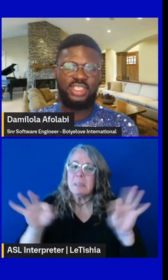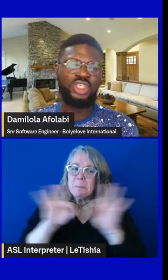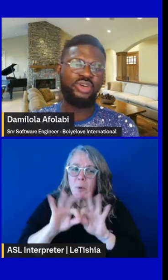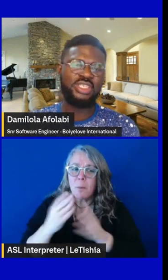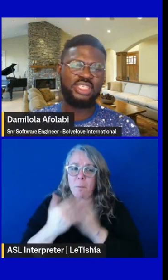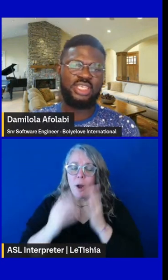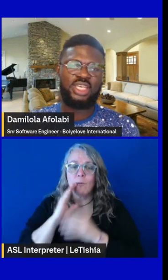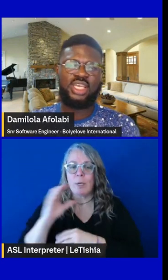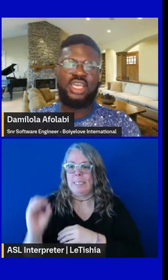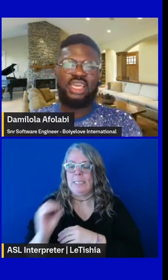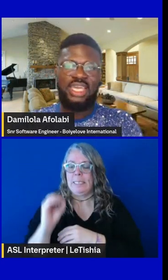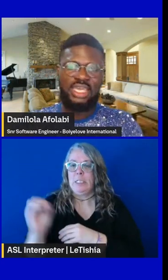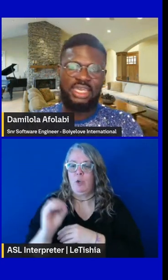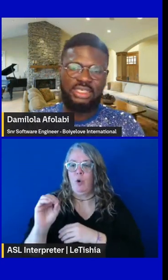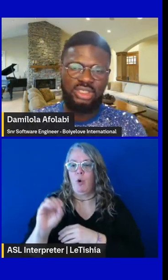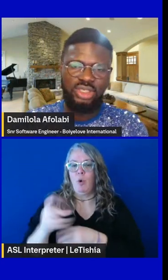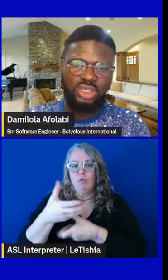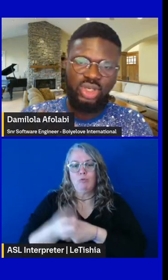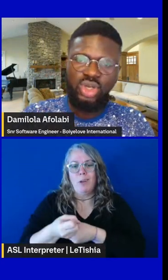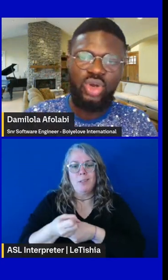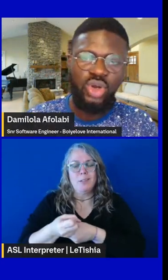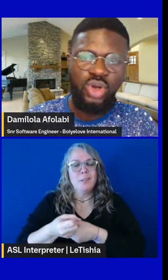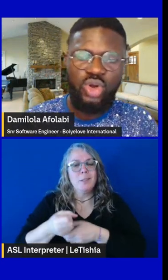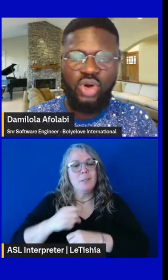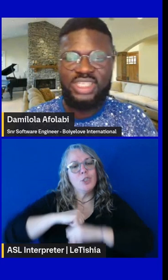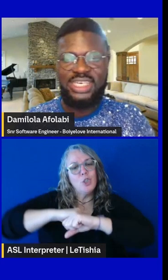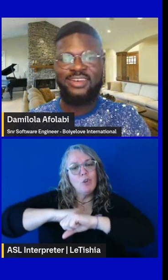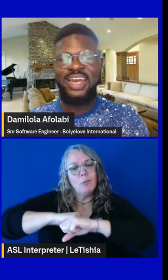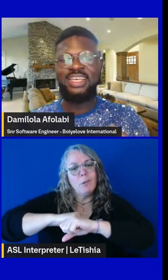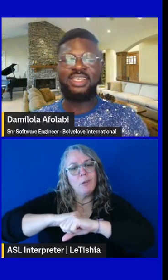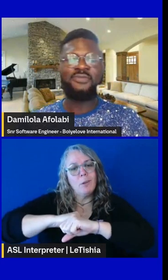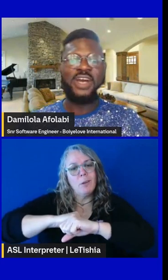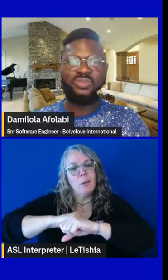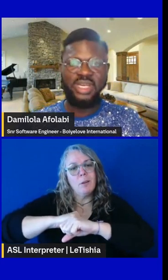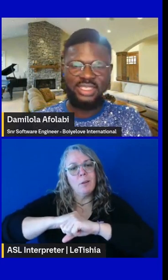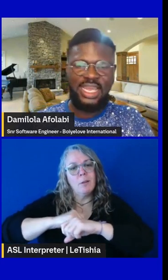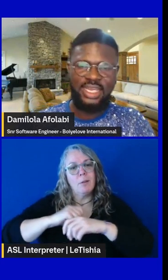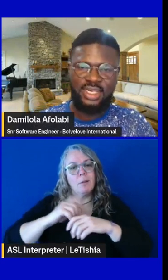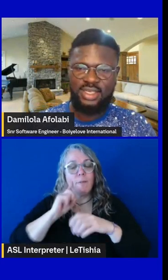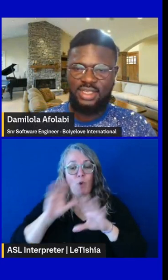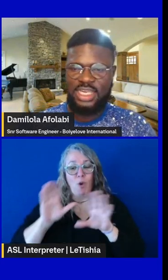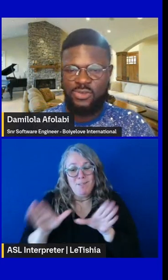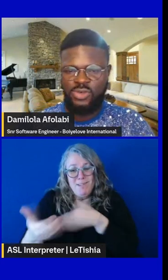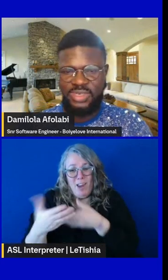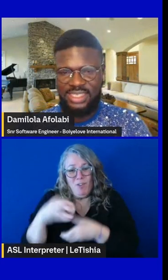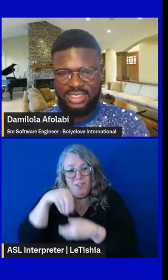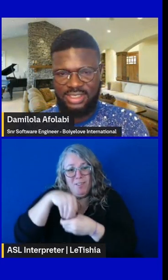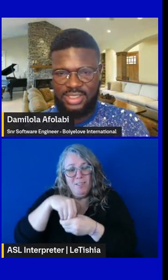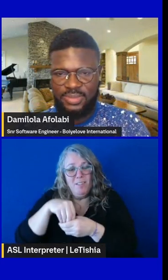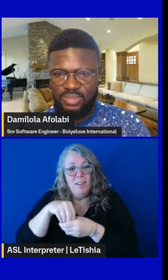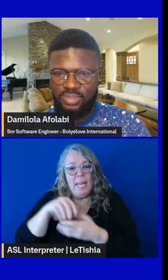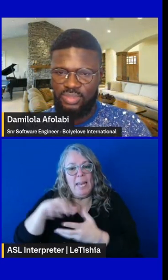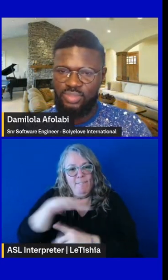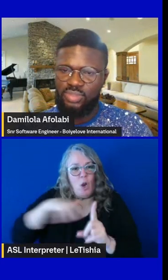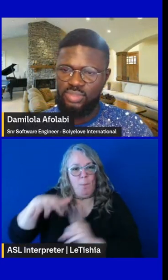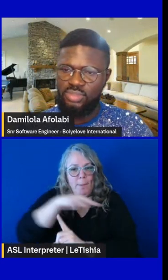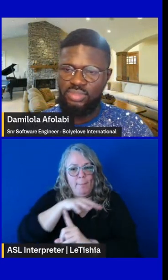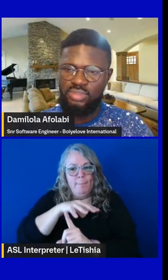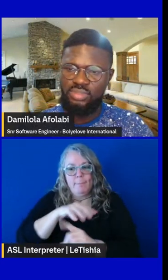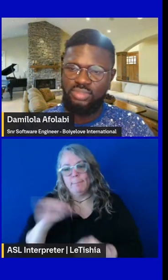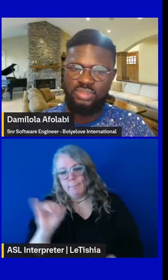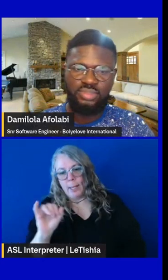trust security in containerized environments like that of Kubernetes.